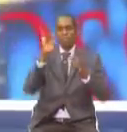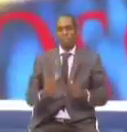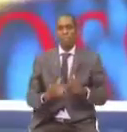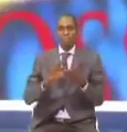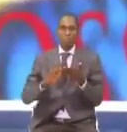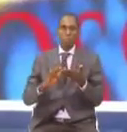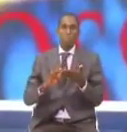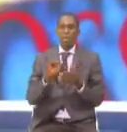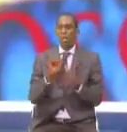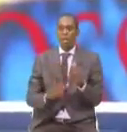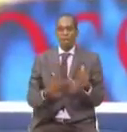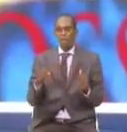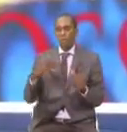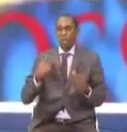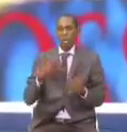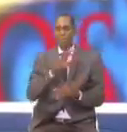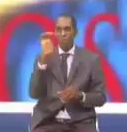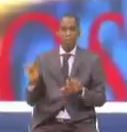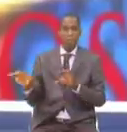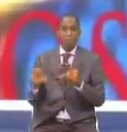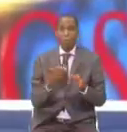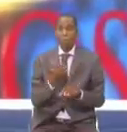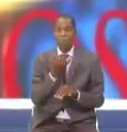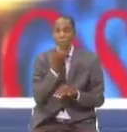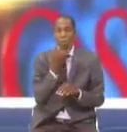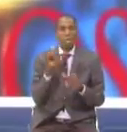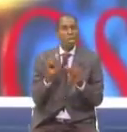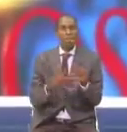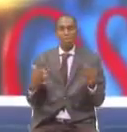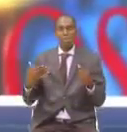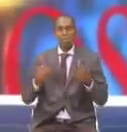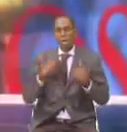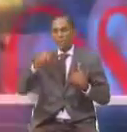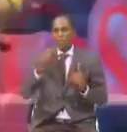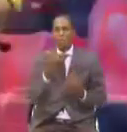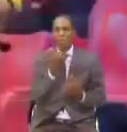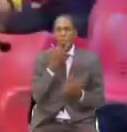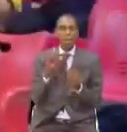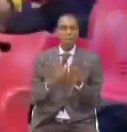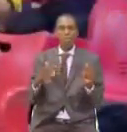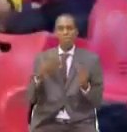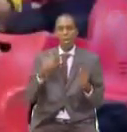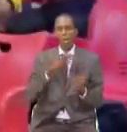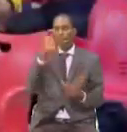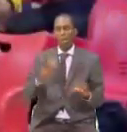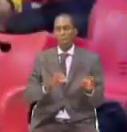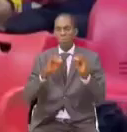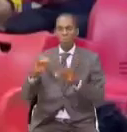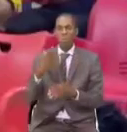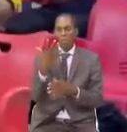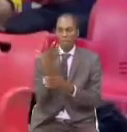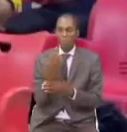done wrong, everything you've ever spoken wrong, everything you have ever put your hand, your mouth, your heart,